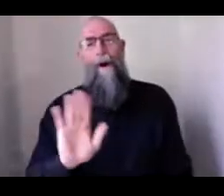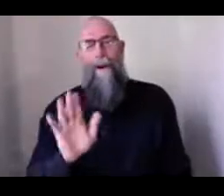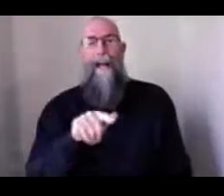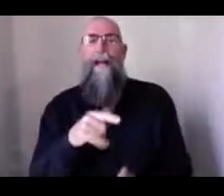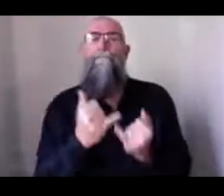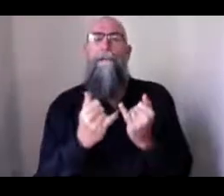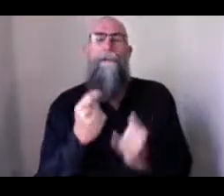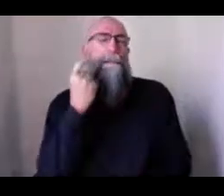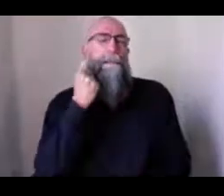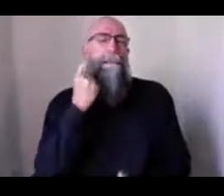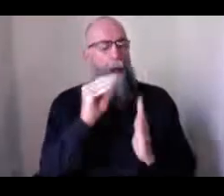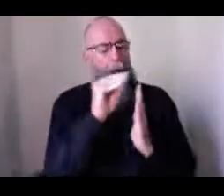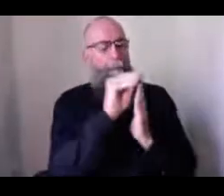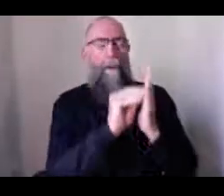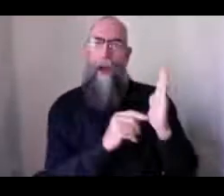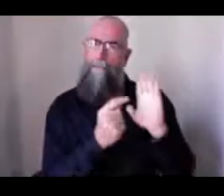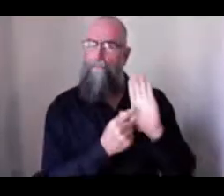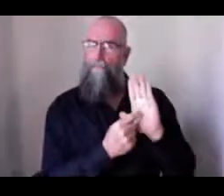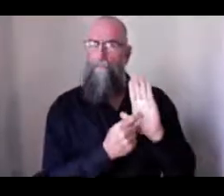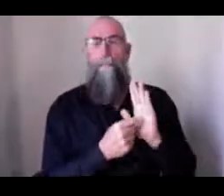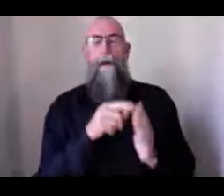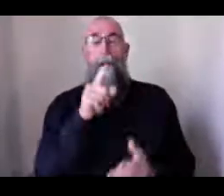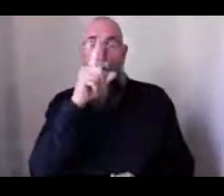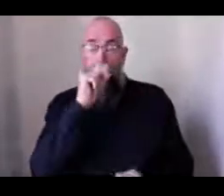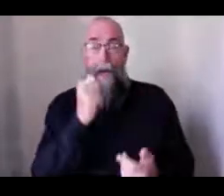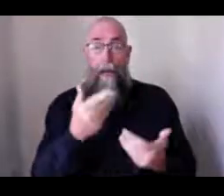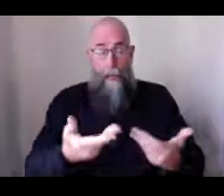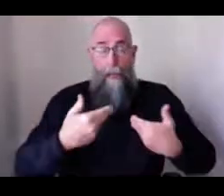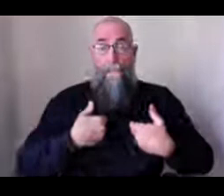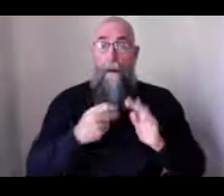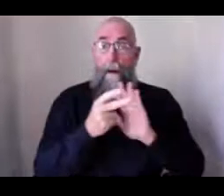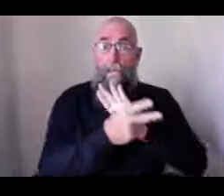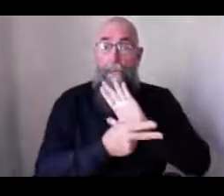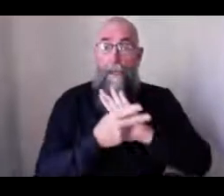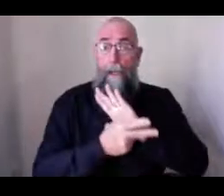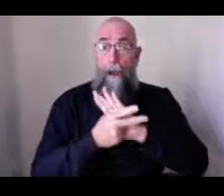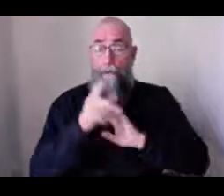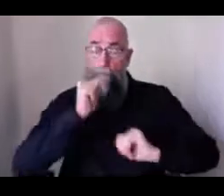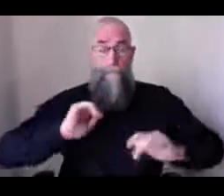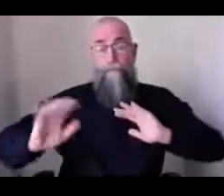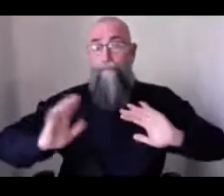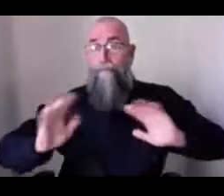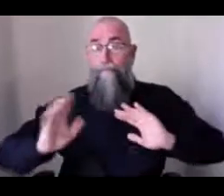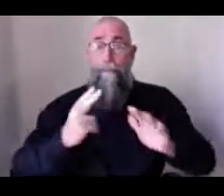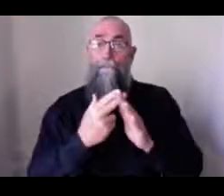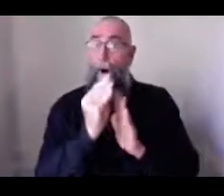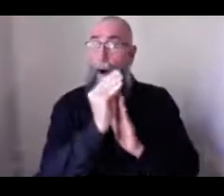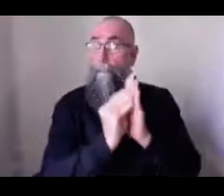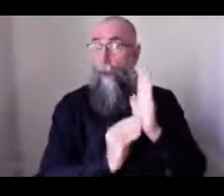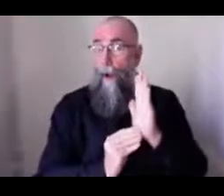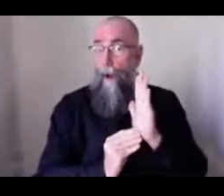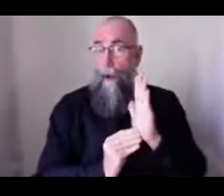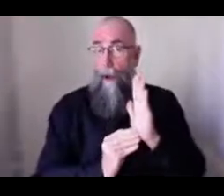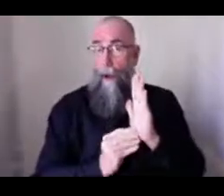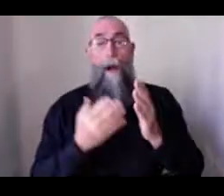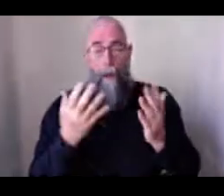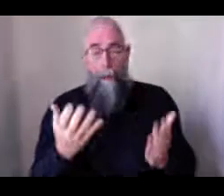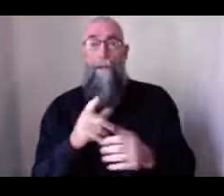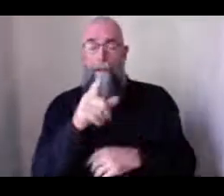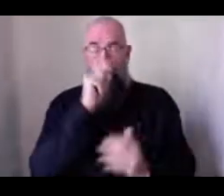application. You can also provide video responses to this on this application form. So you can choose between